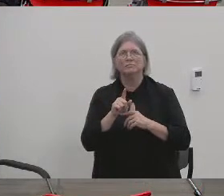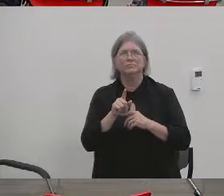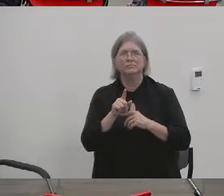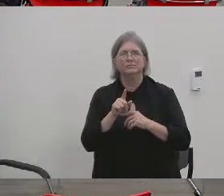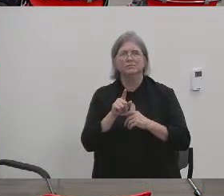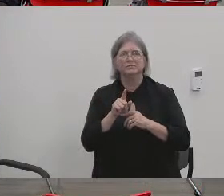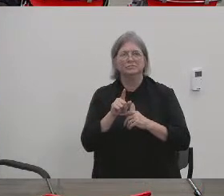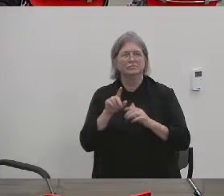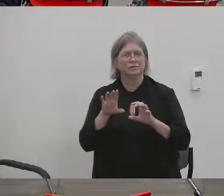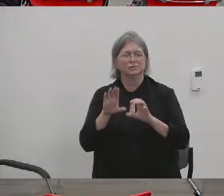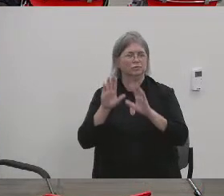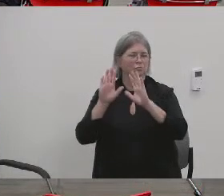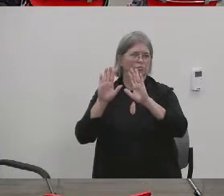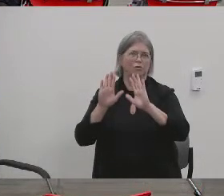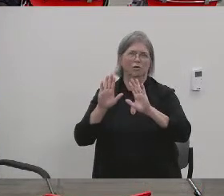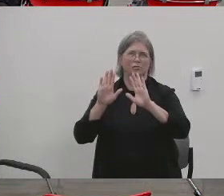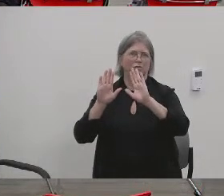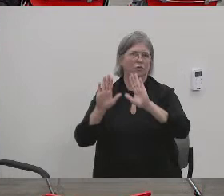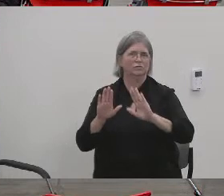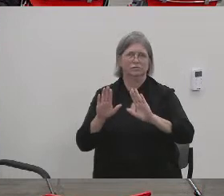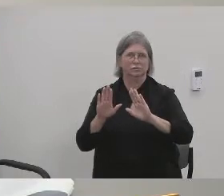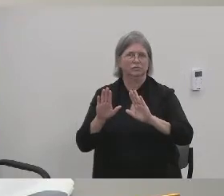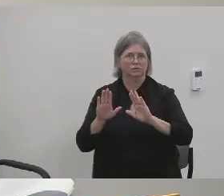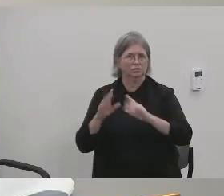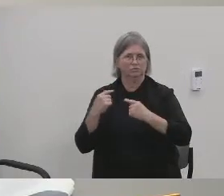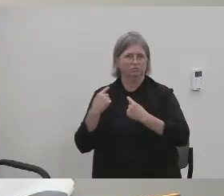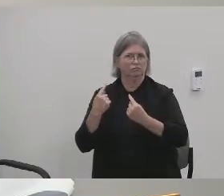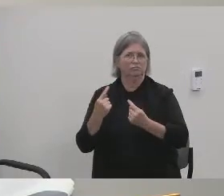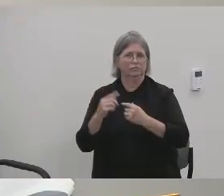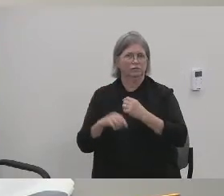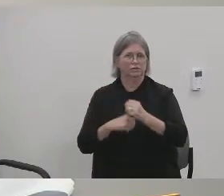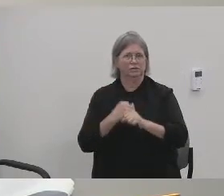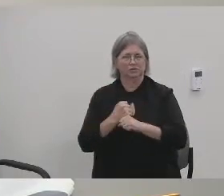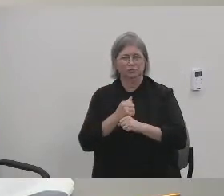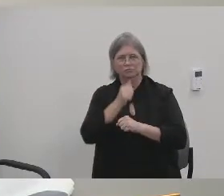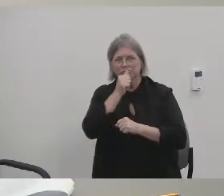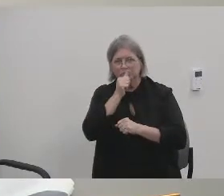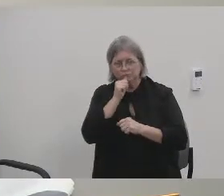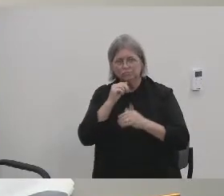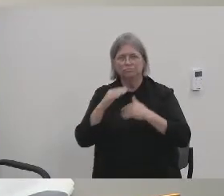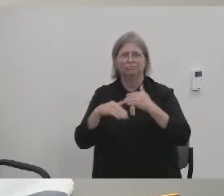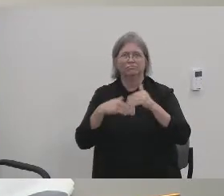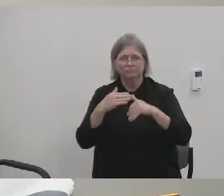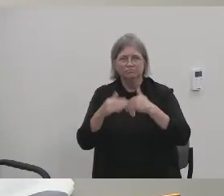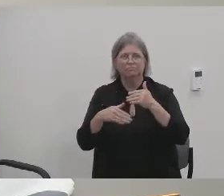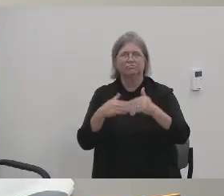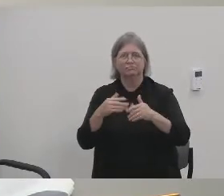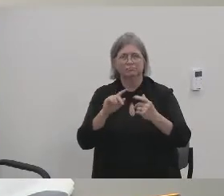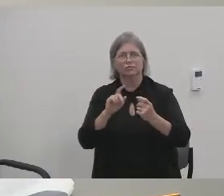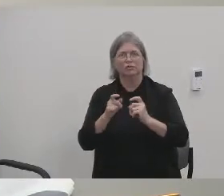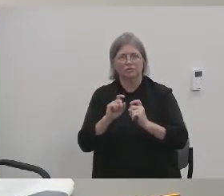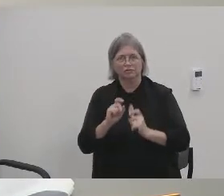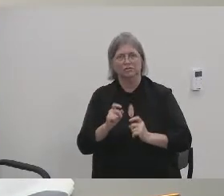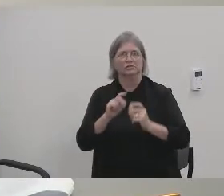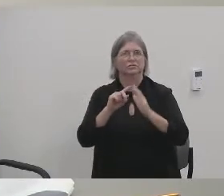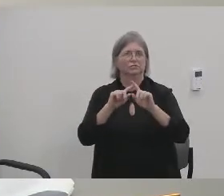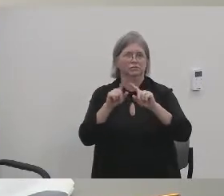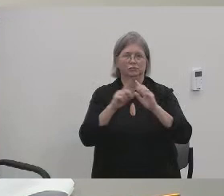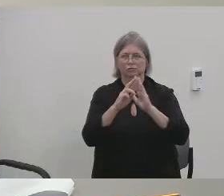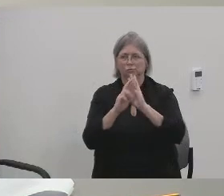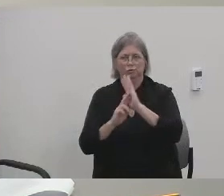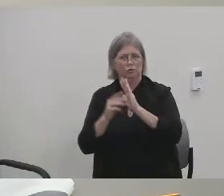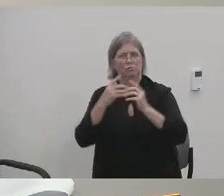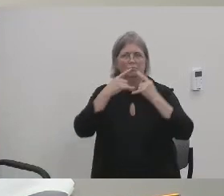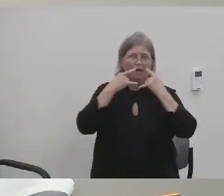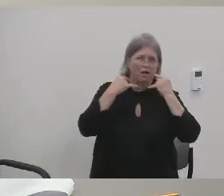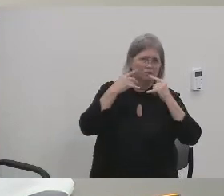have done a remarkable job this year of weathering through all of the changes and the different rules and the